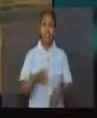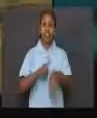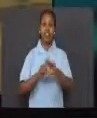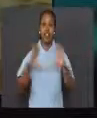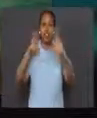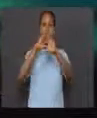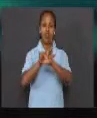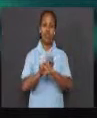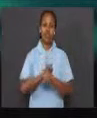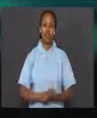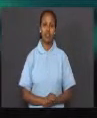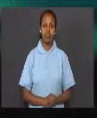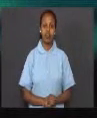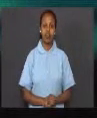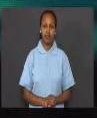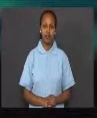Time's up!